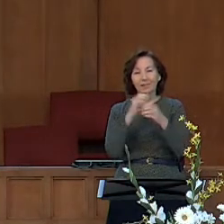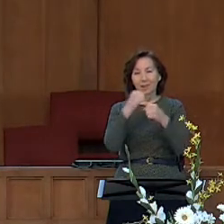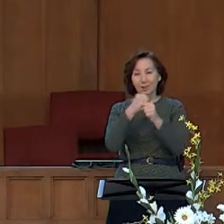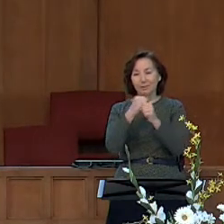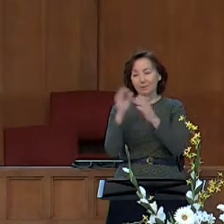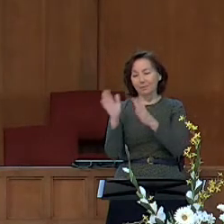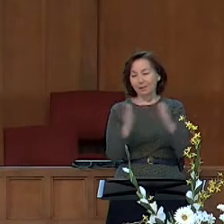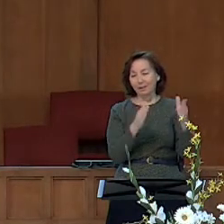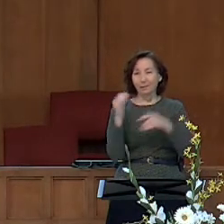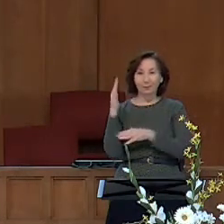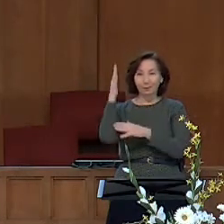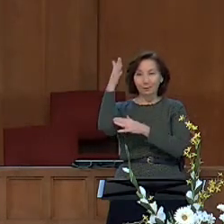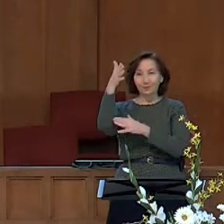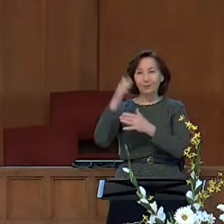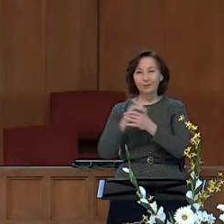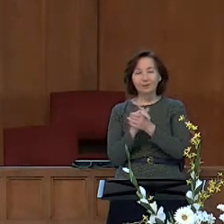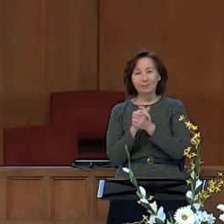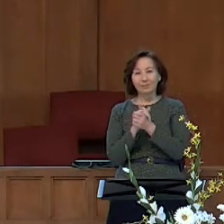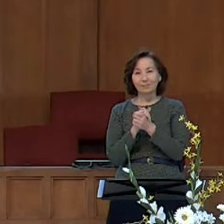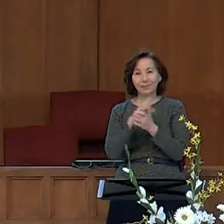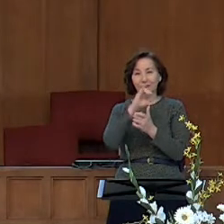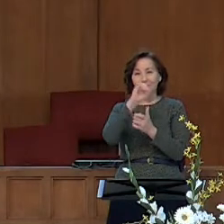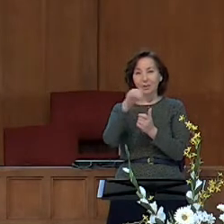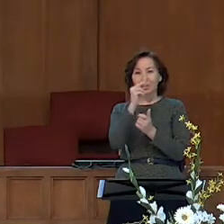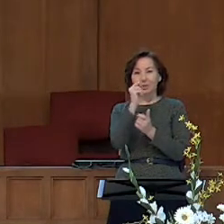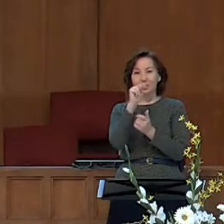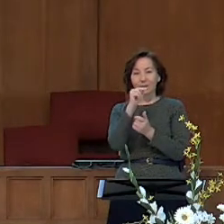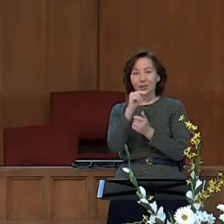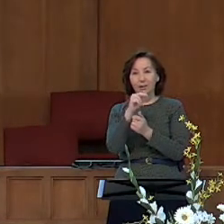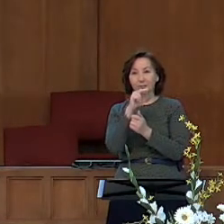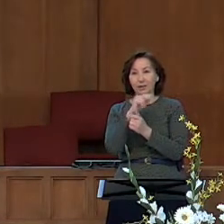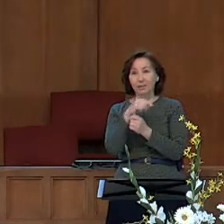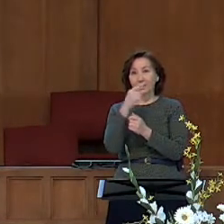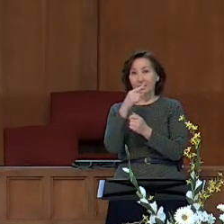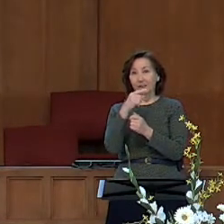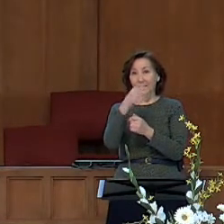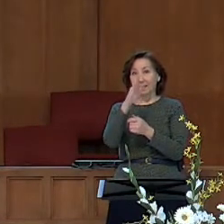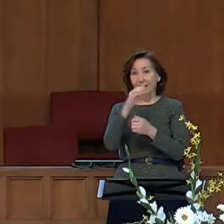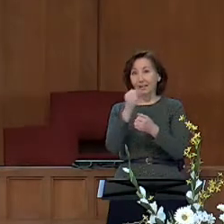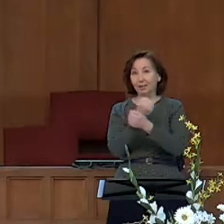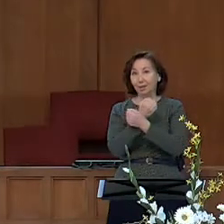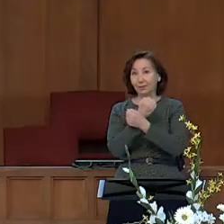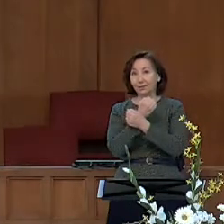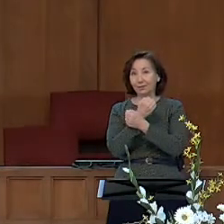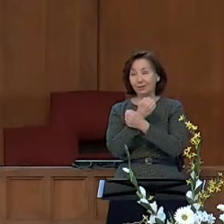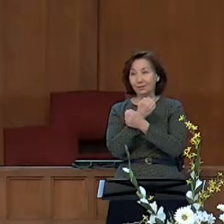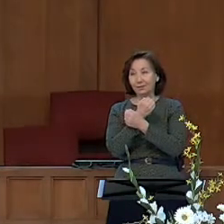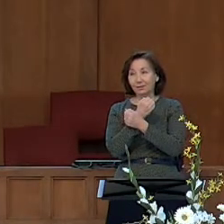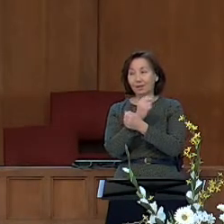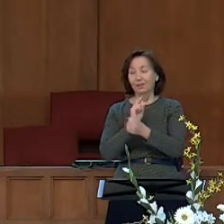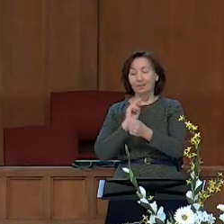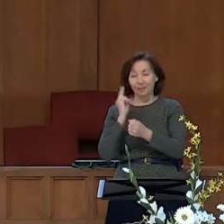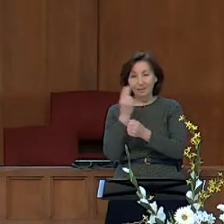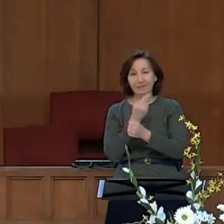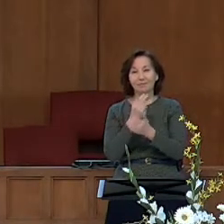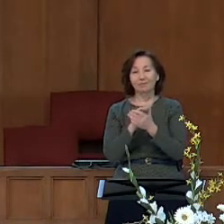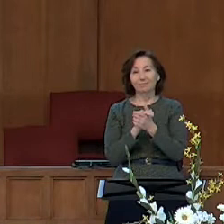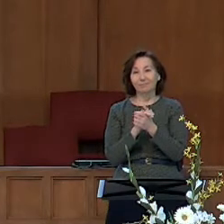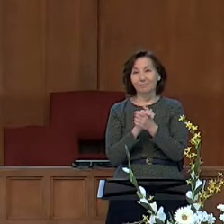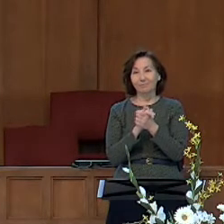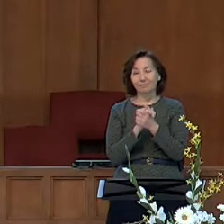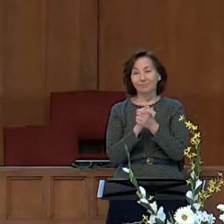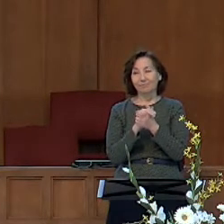for the future. John 3:16 says that God so loved us.